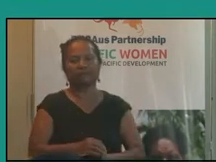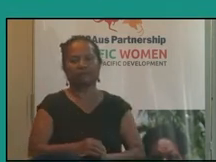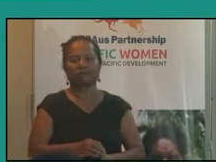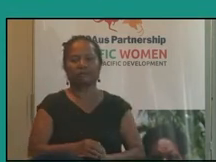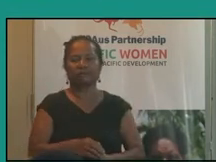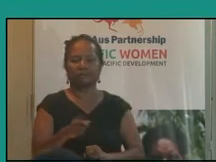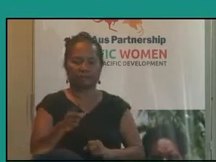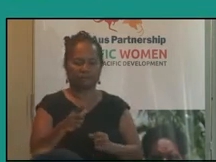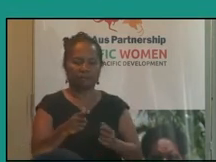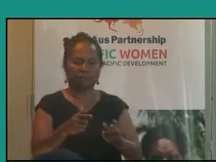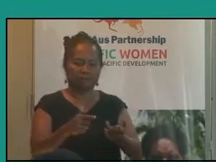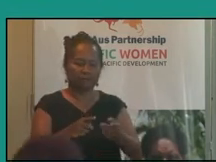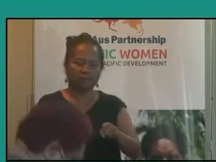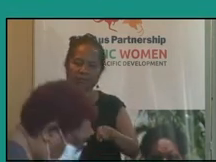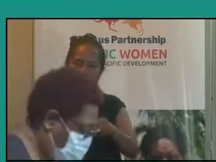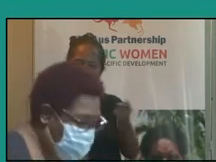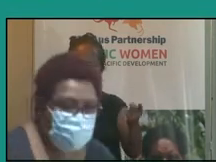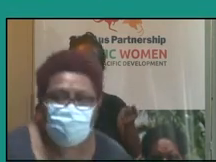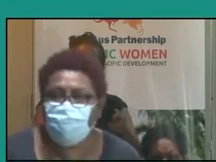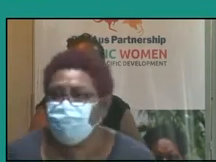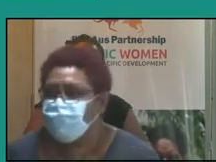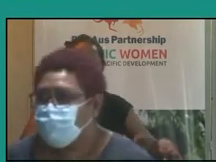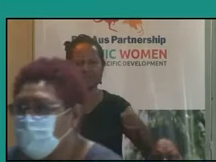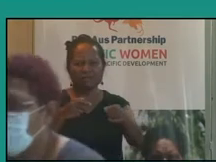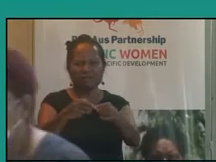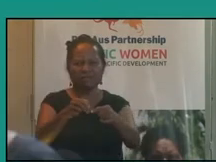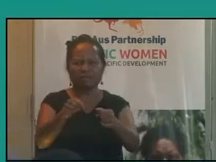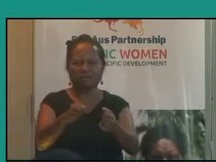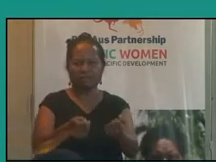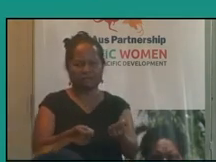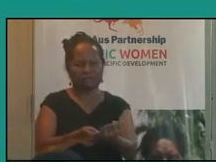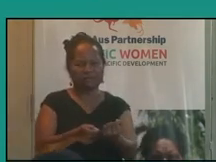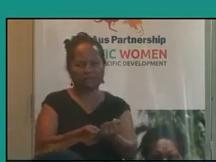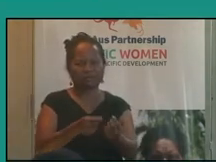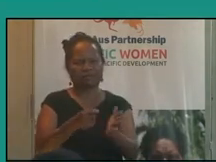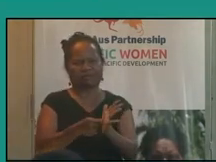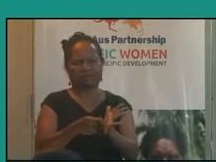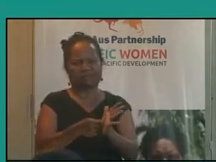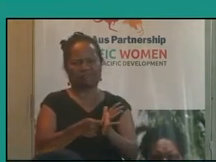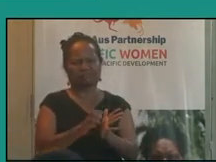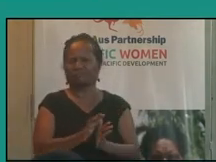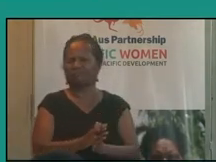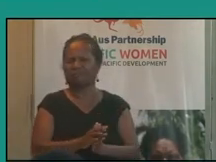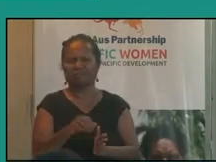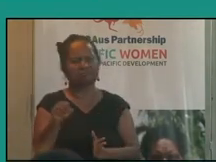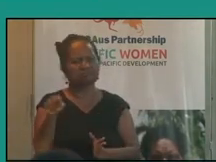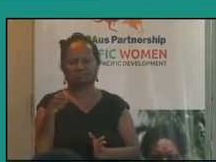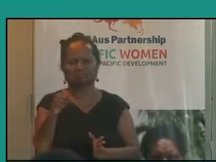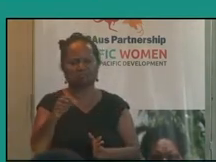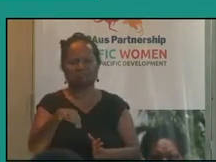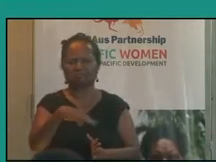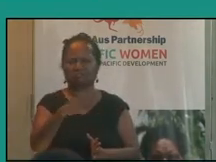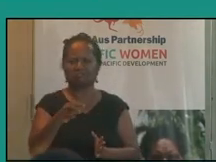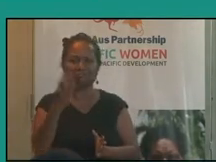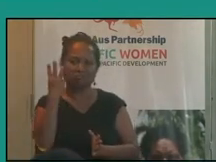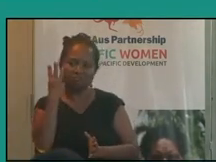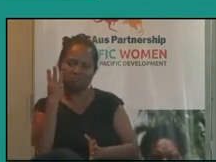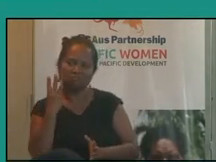electorate, building alliances, and then spending large amounts of resources and money. And not every woman candidate can do